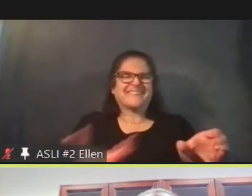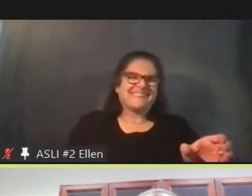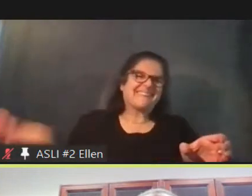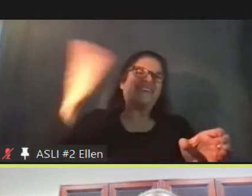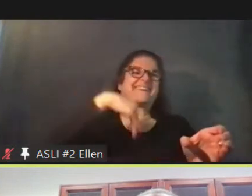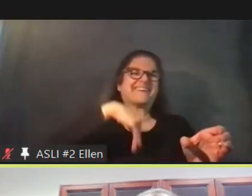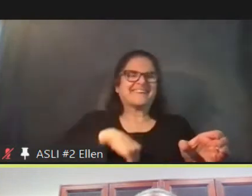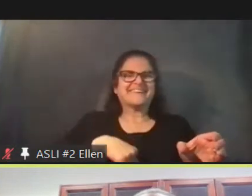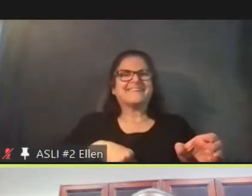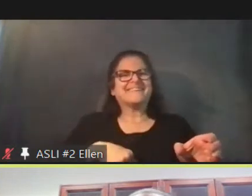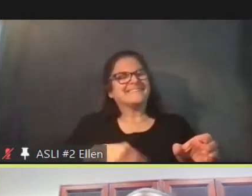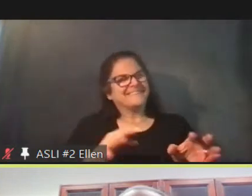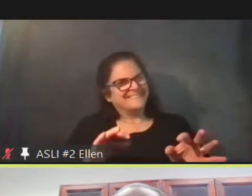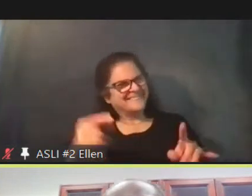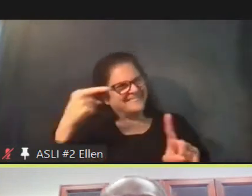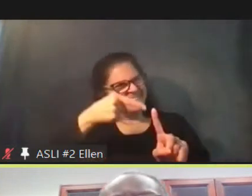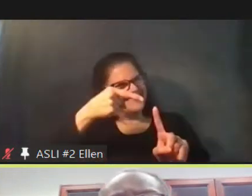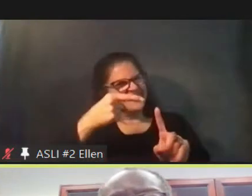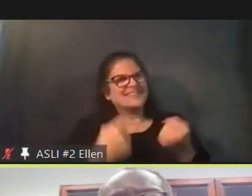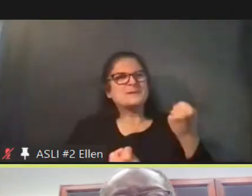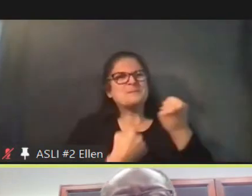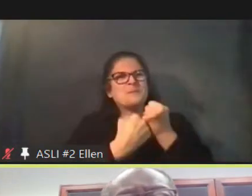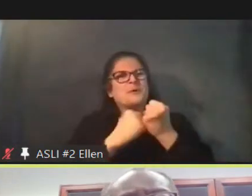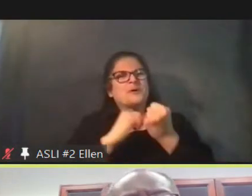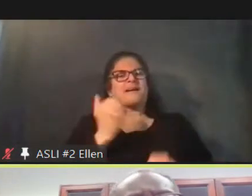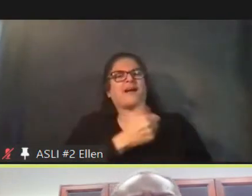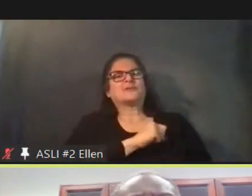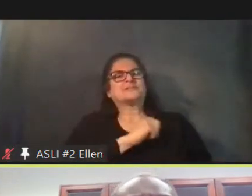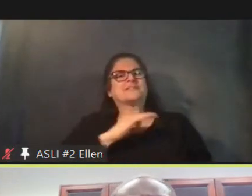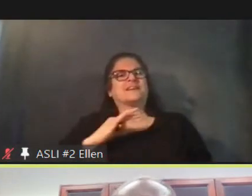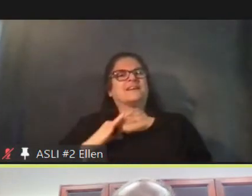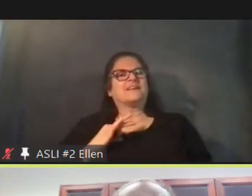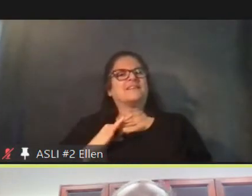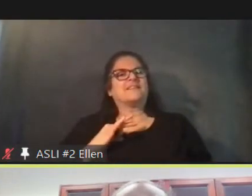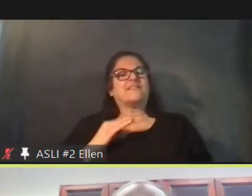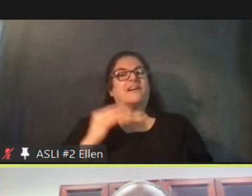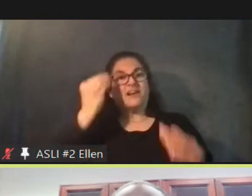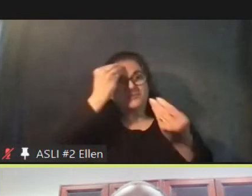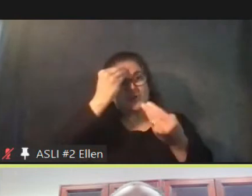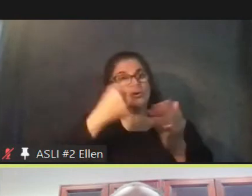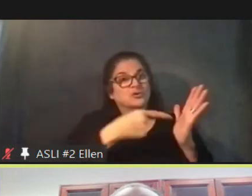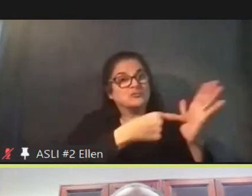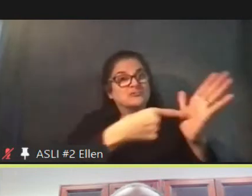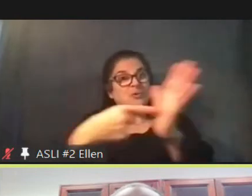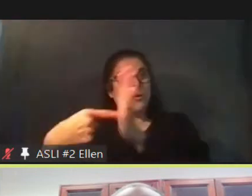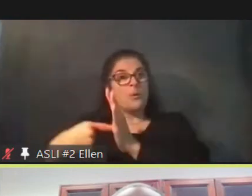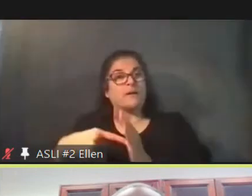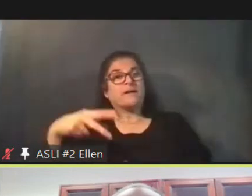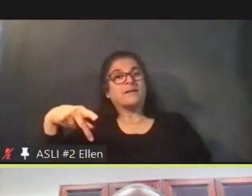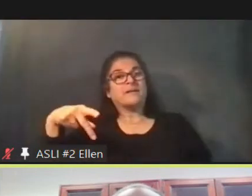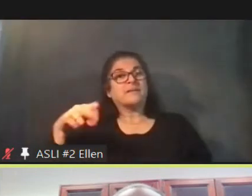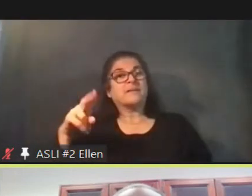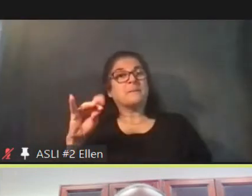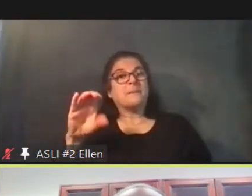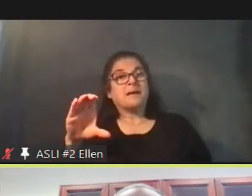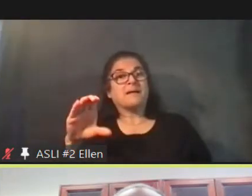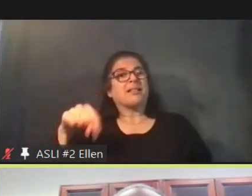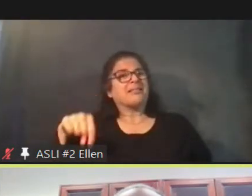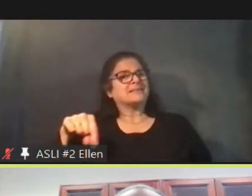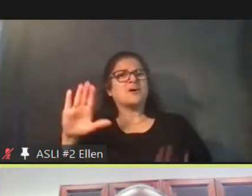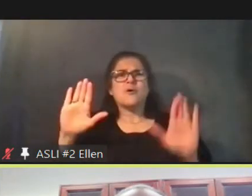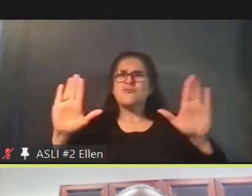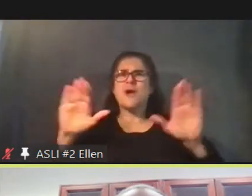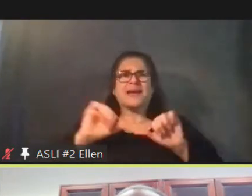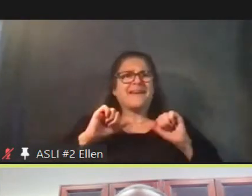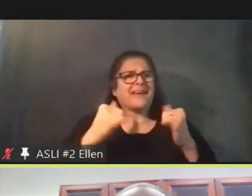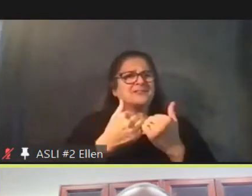it's about: supporting our staff and letting the public know that this is a great agency and we've got a lot to offer